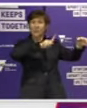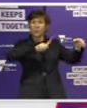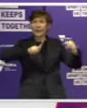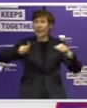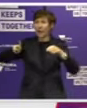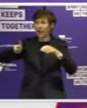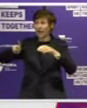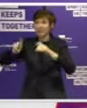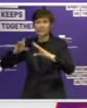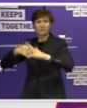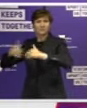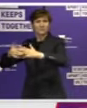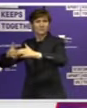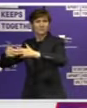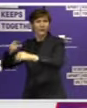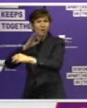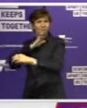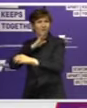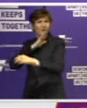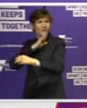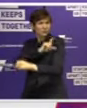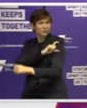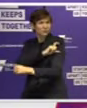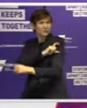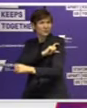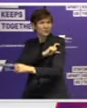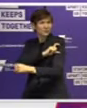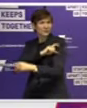and you yourself announced it at 3:15 that same day.